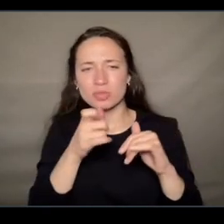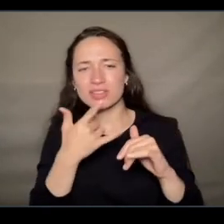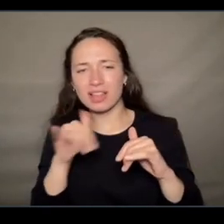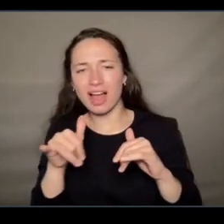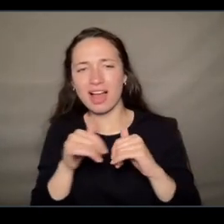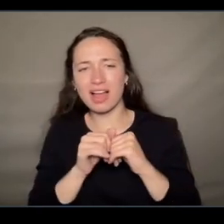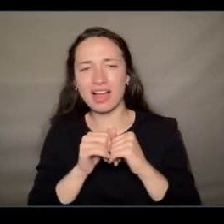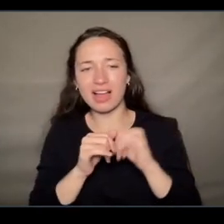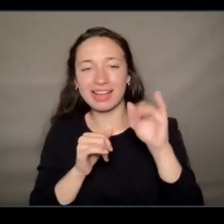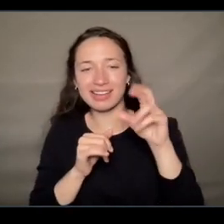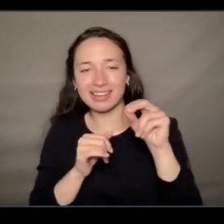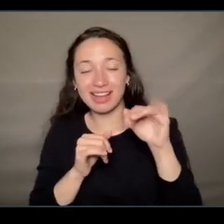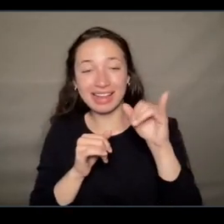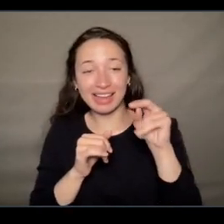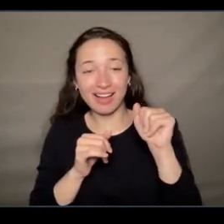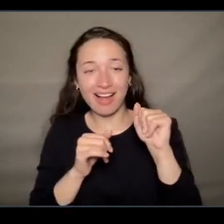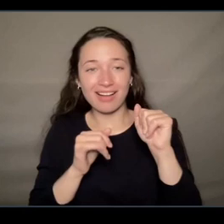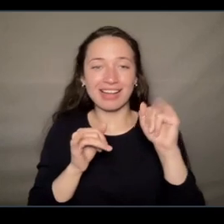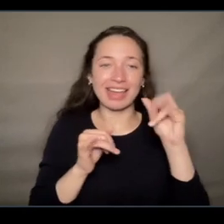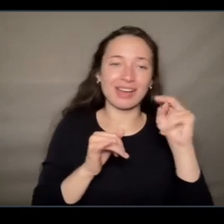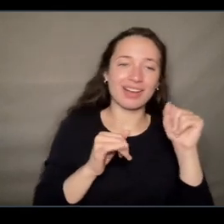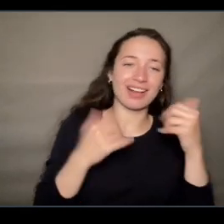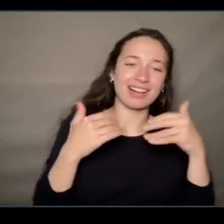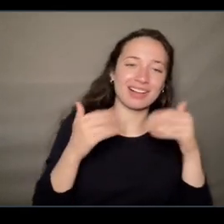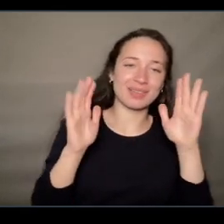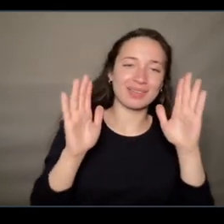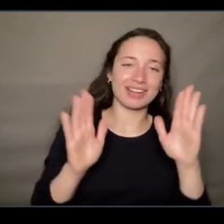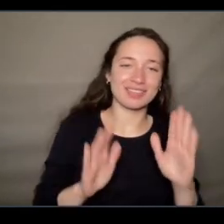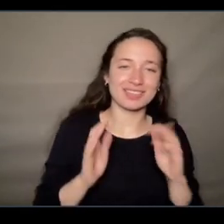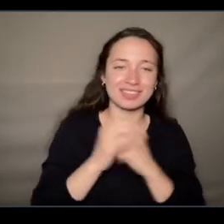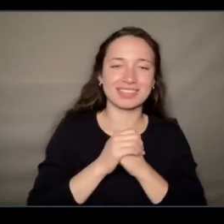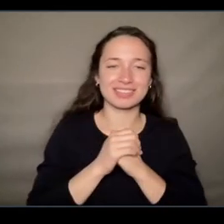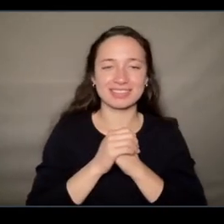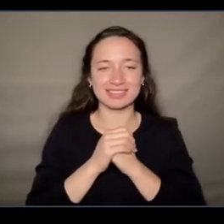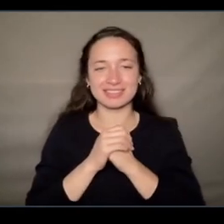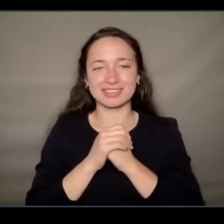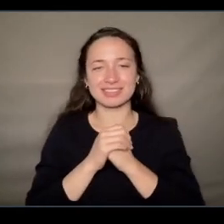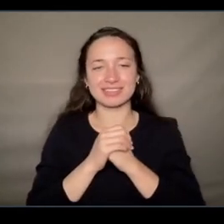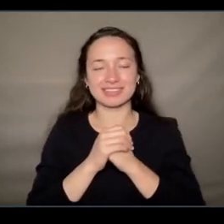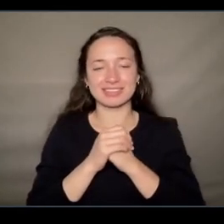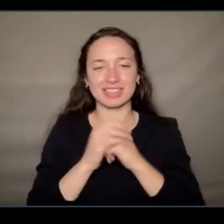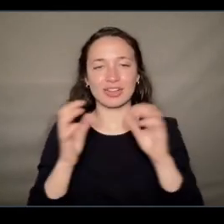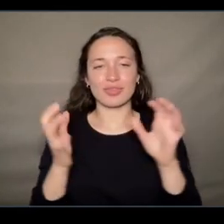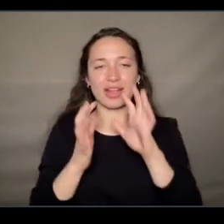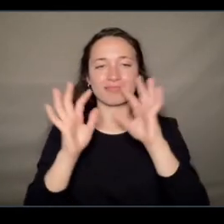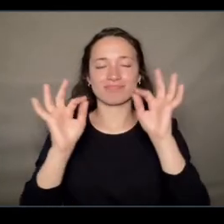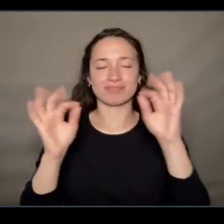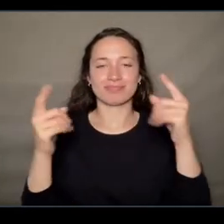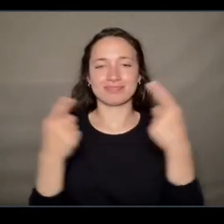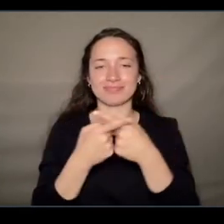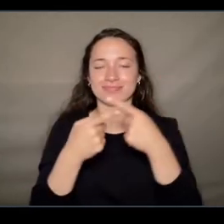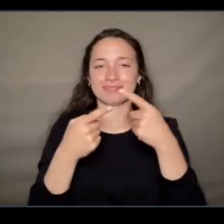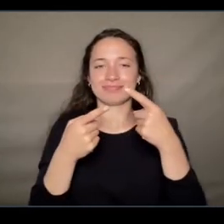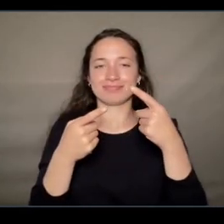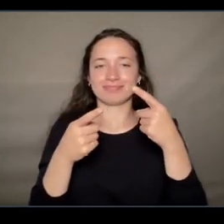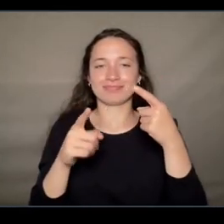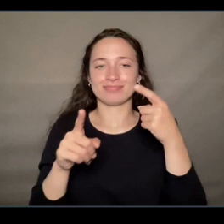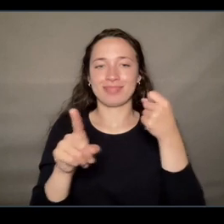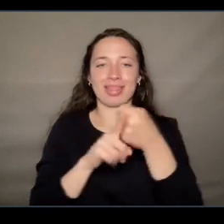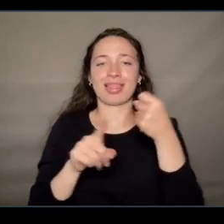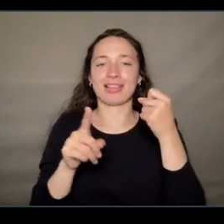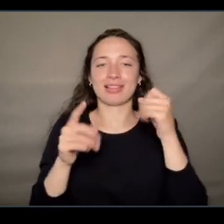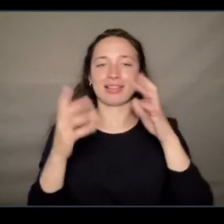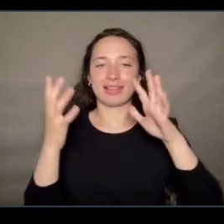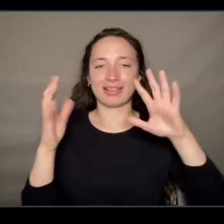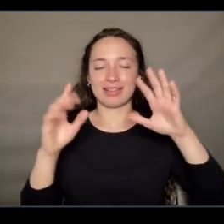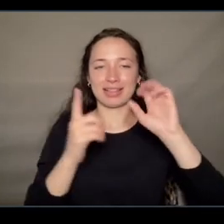that? Iona, oh my gosh, wonderful. And it created a lovely coincidental atmosphere.